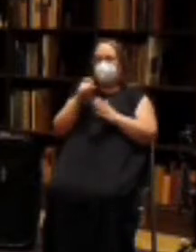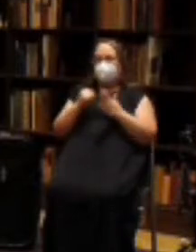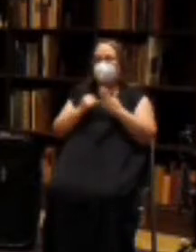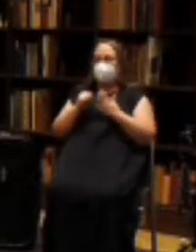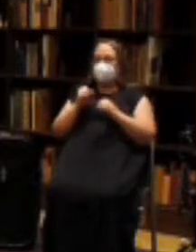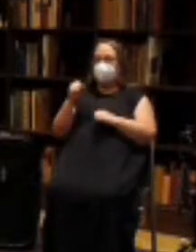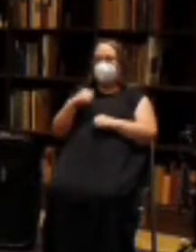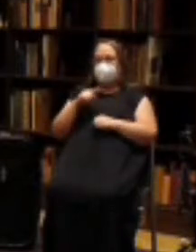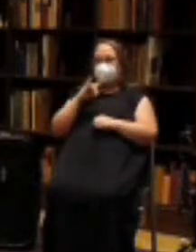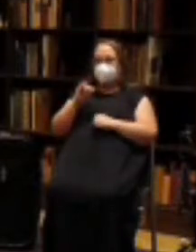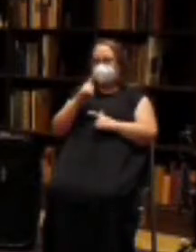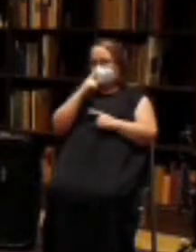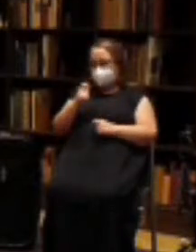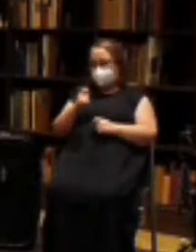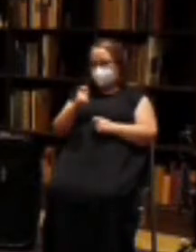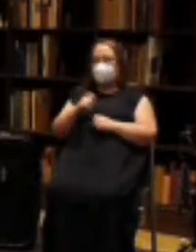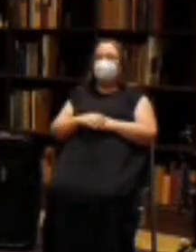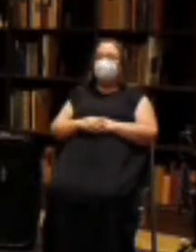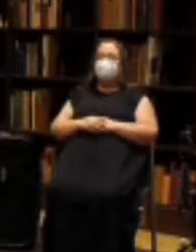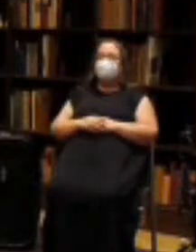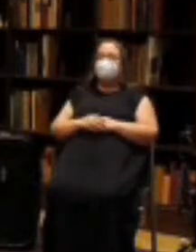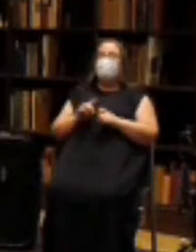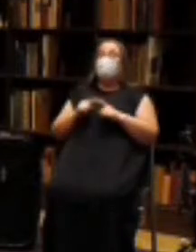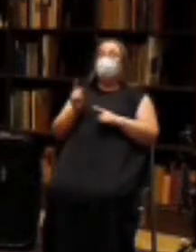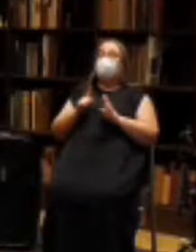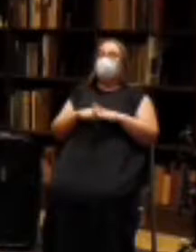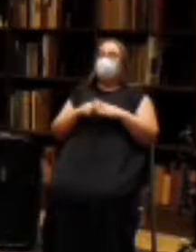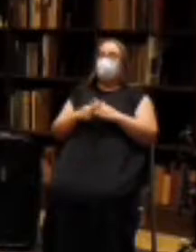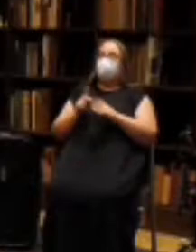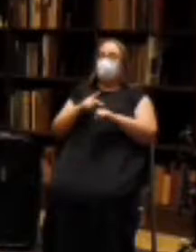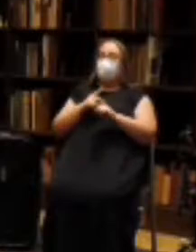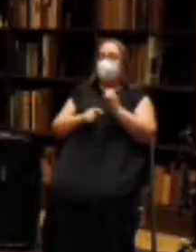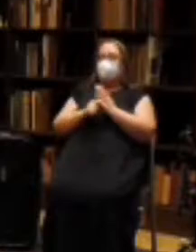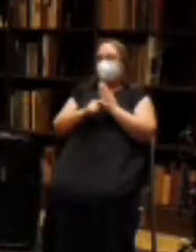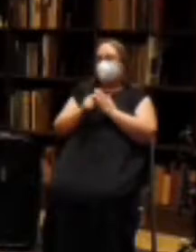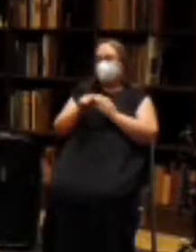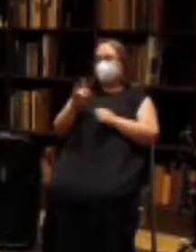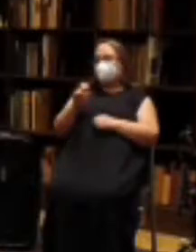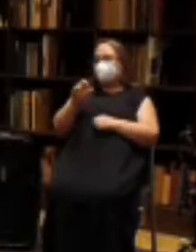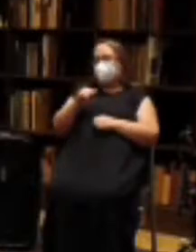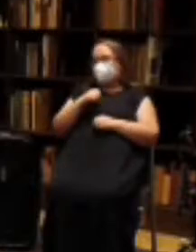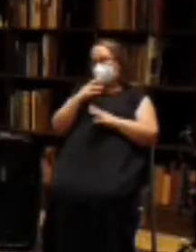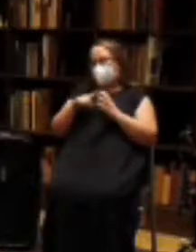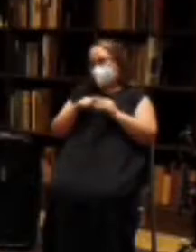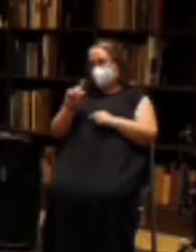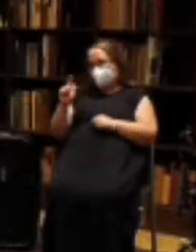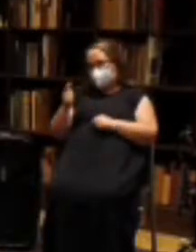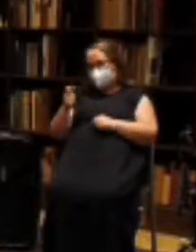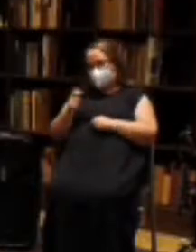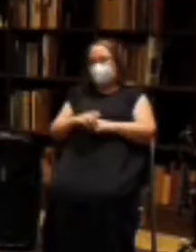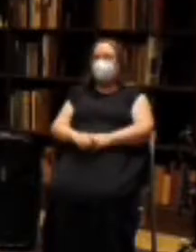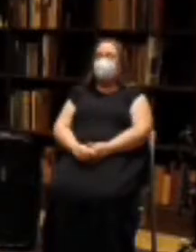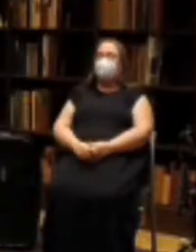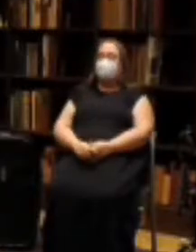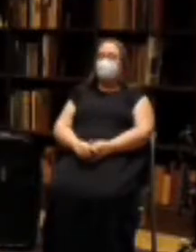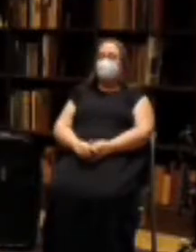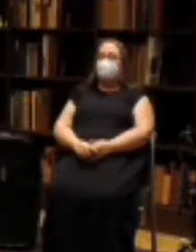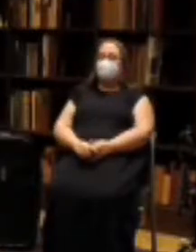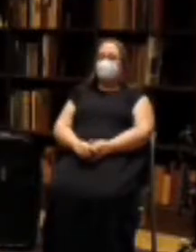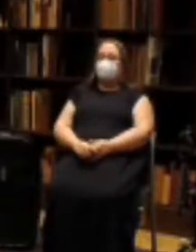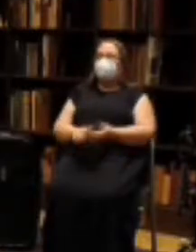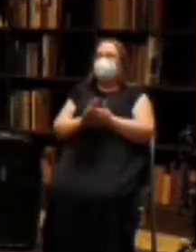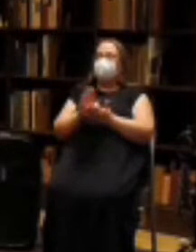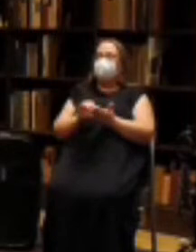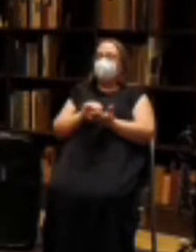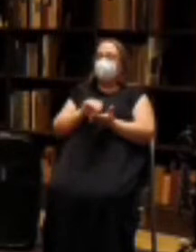which I think is quite interesting. But he started the poetry magazine Chicory, which I'll talk a little bit about later, which became, I would say, a sort